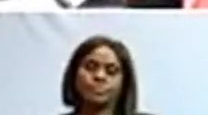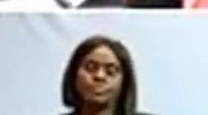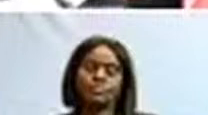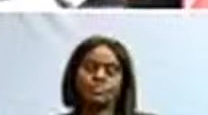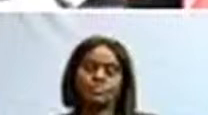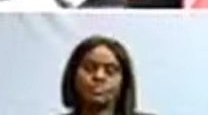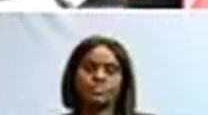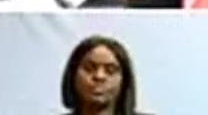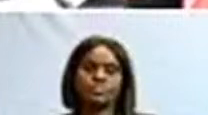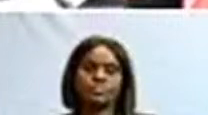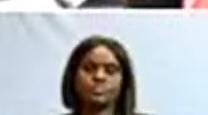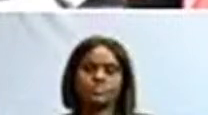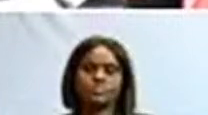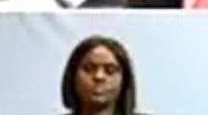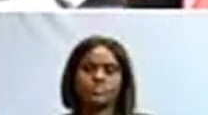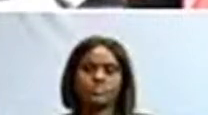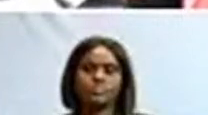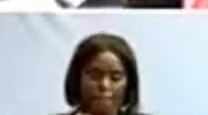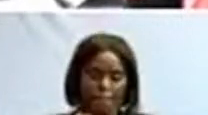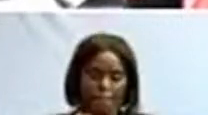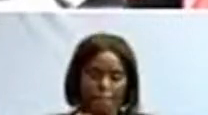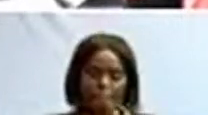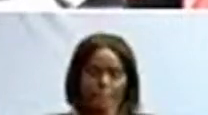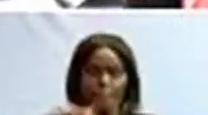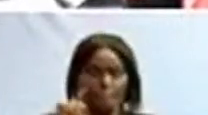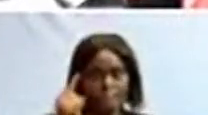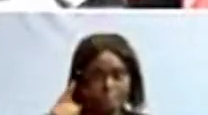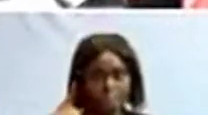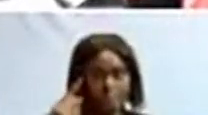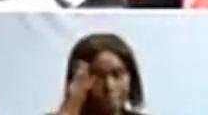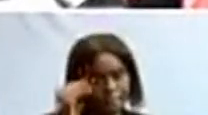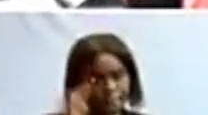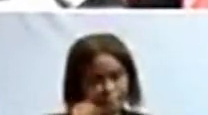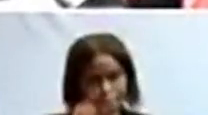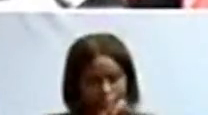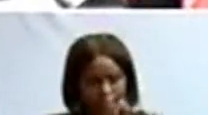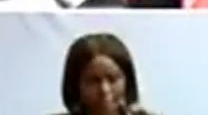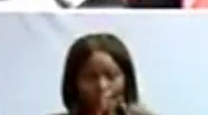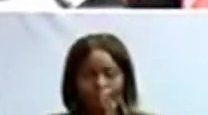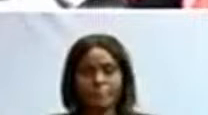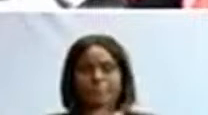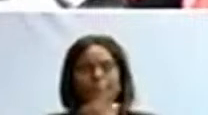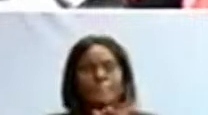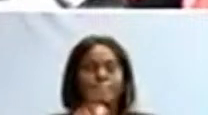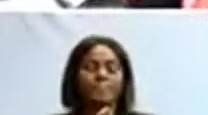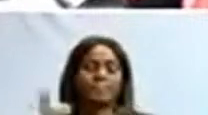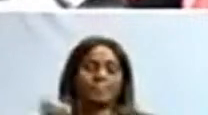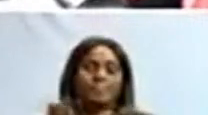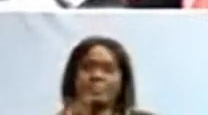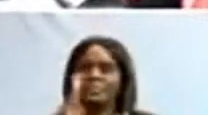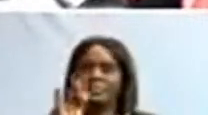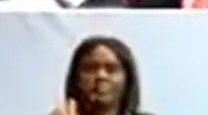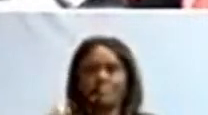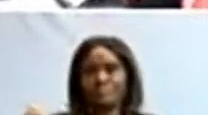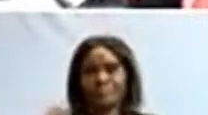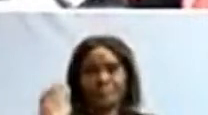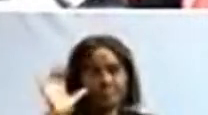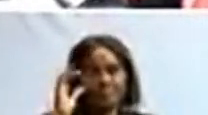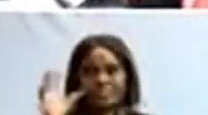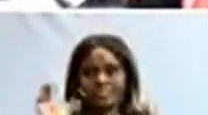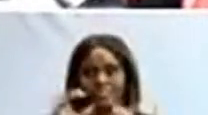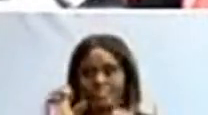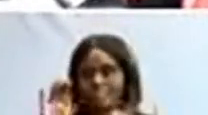At the page 11, first, no wonder the report was never signed by Chama